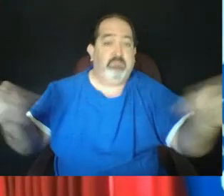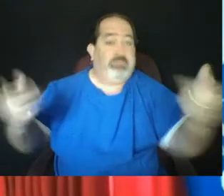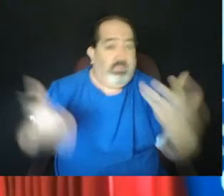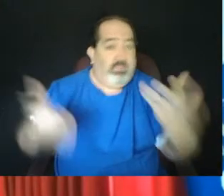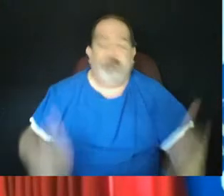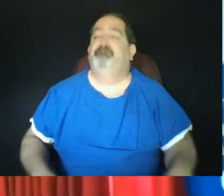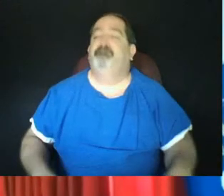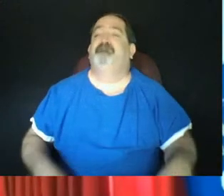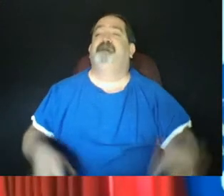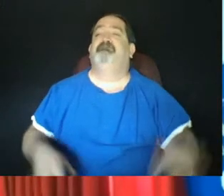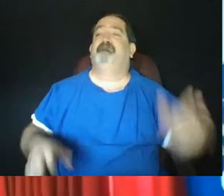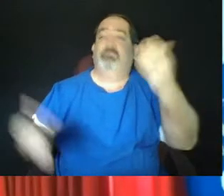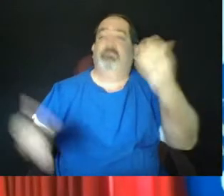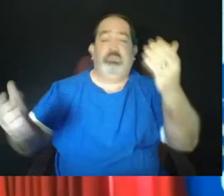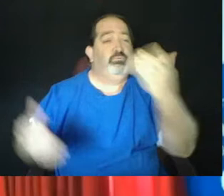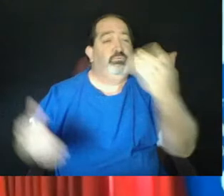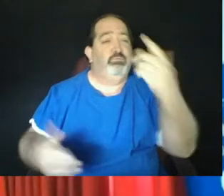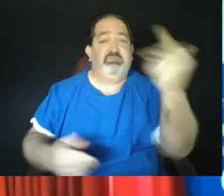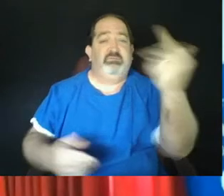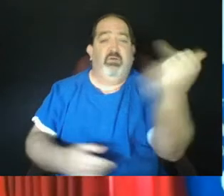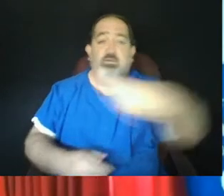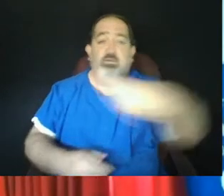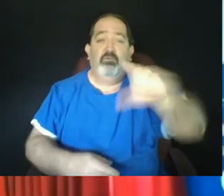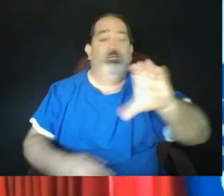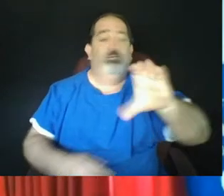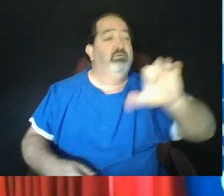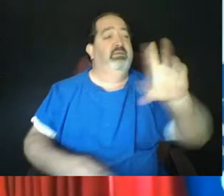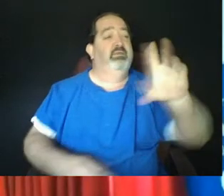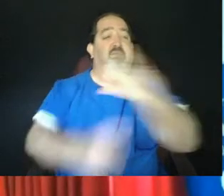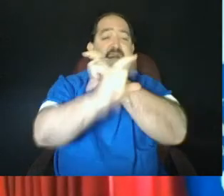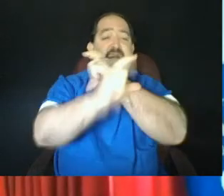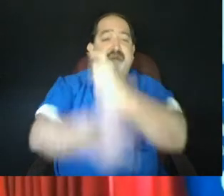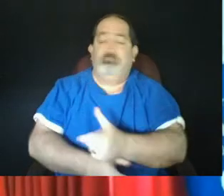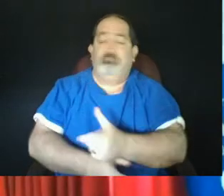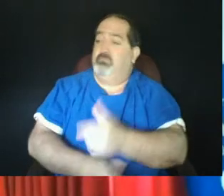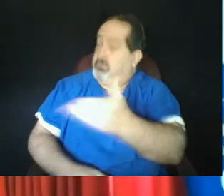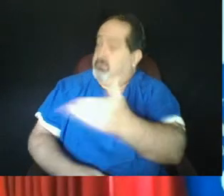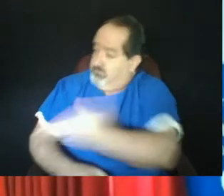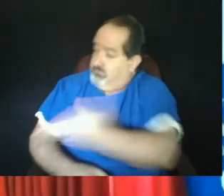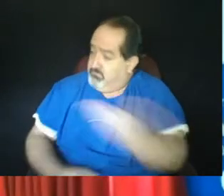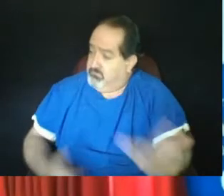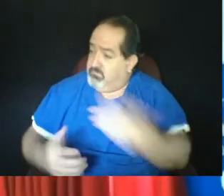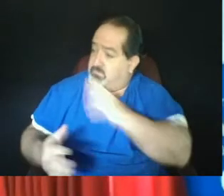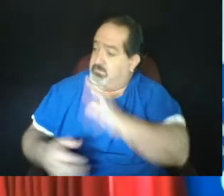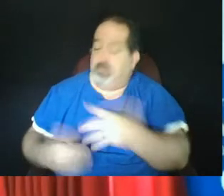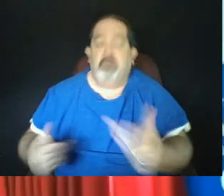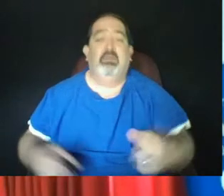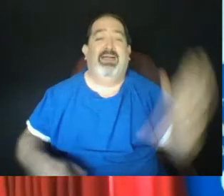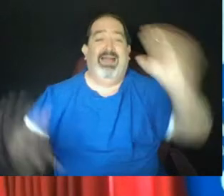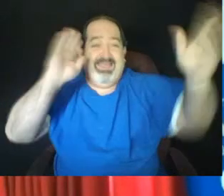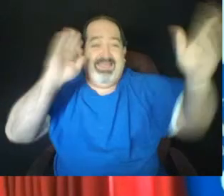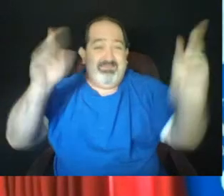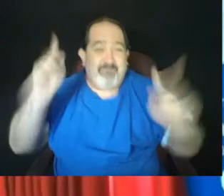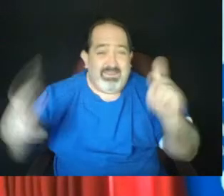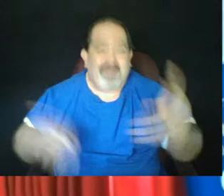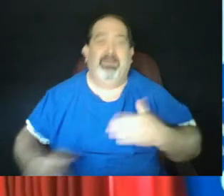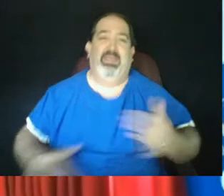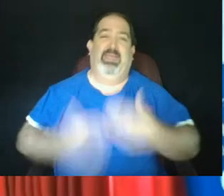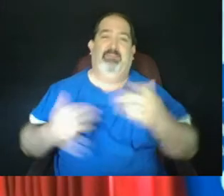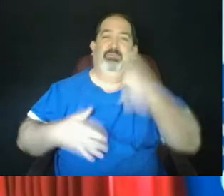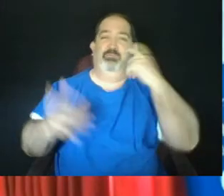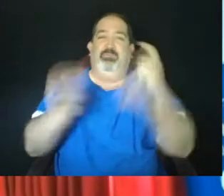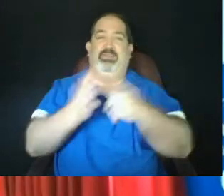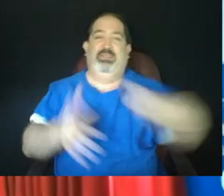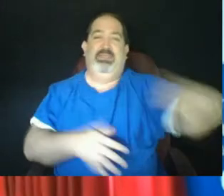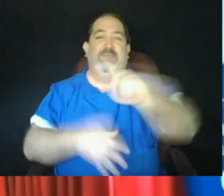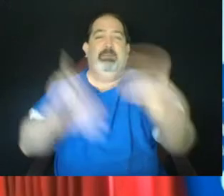So good to see all of you, Caid. Your Majesty, would you like to speak? Hi, everyone. We are so happy to be able to recognize our